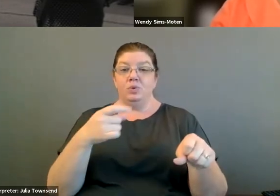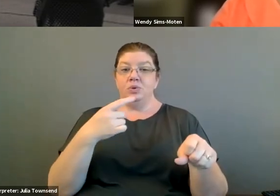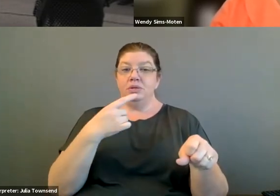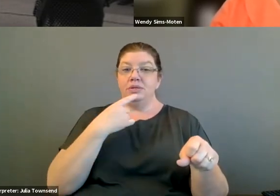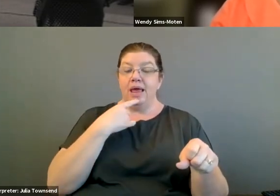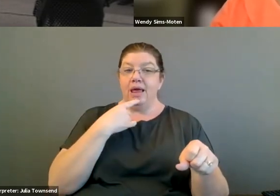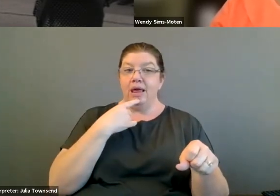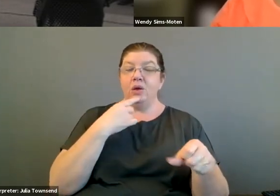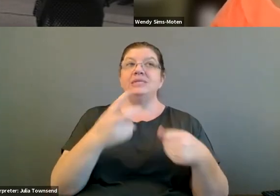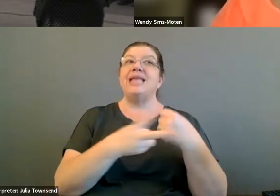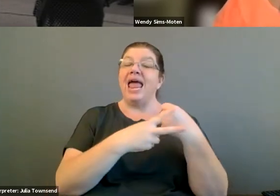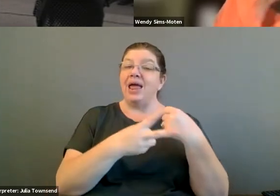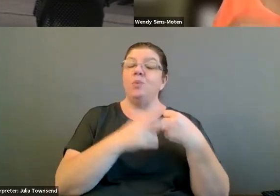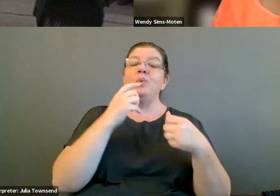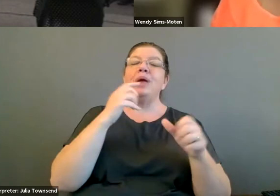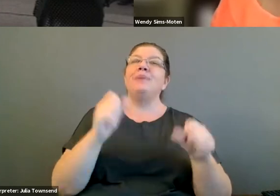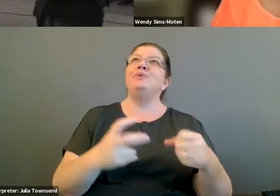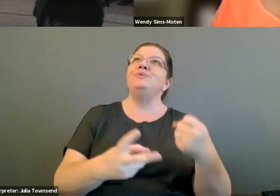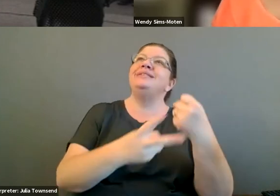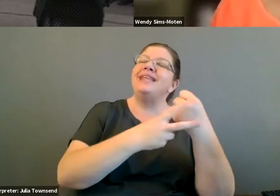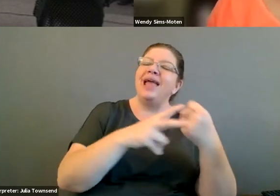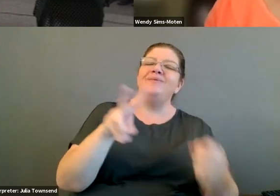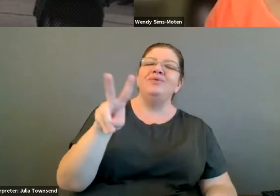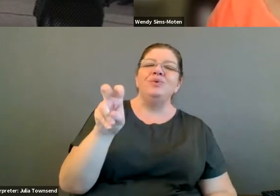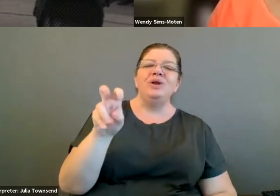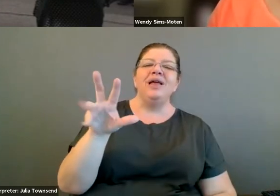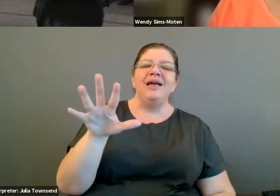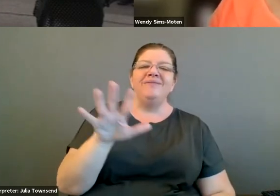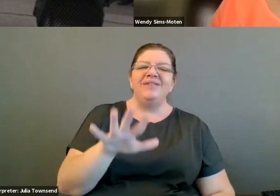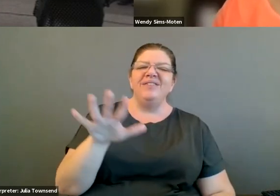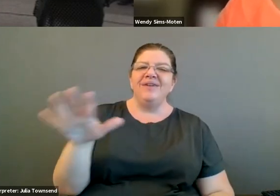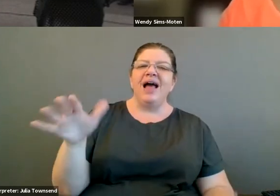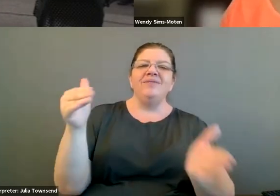about $252,000, or